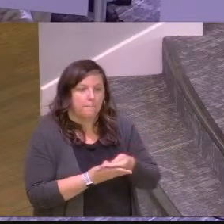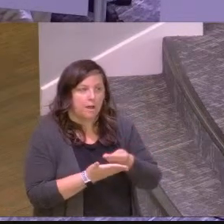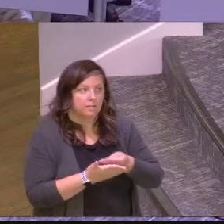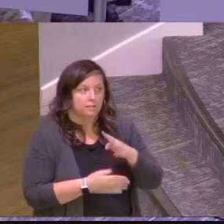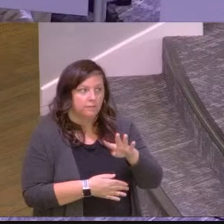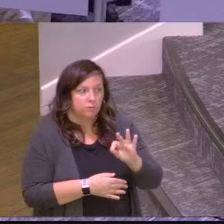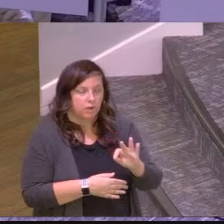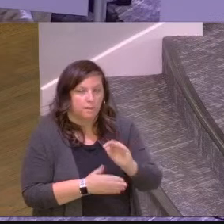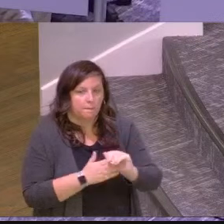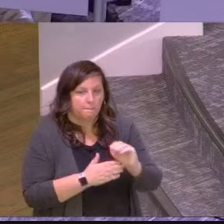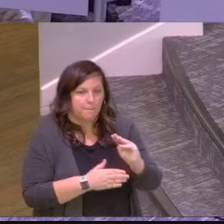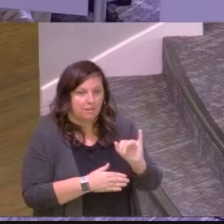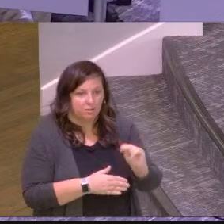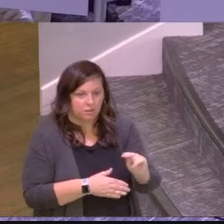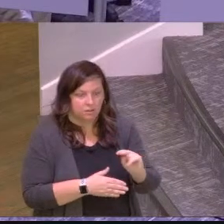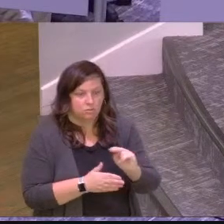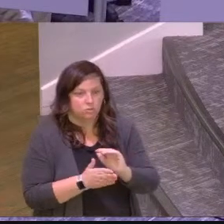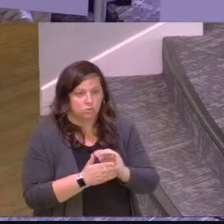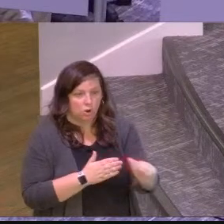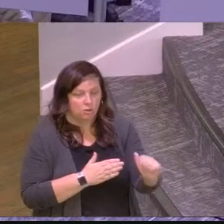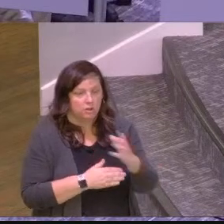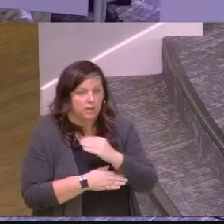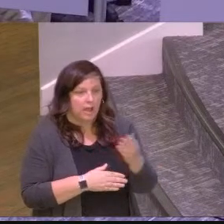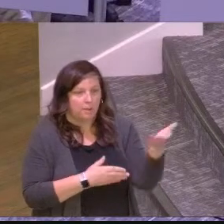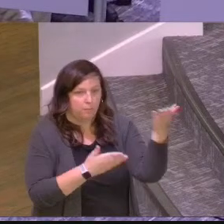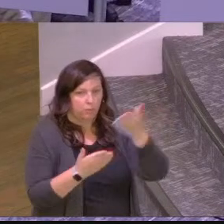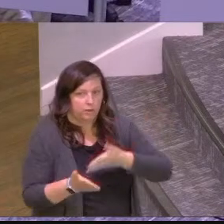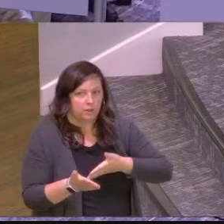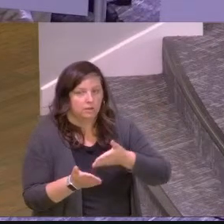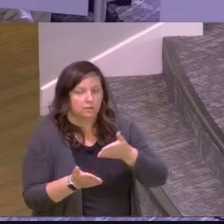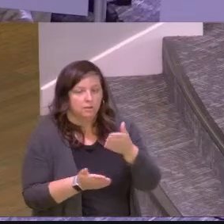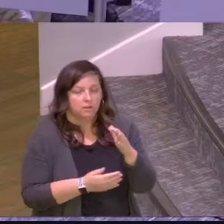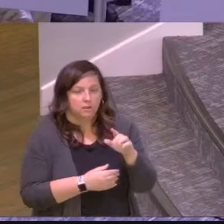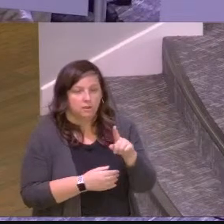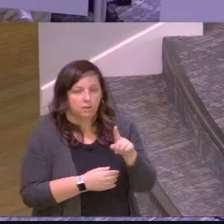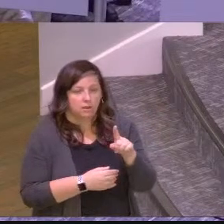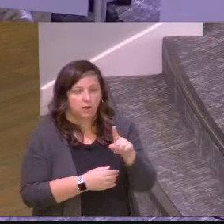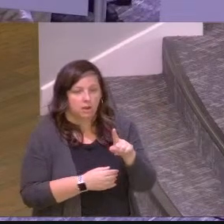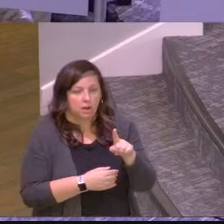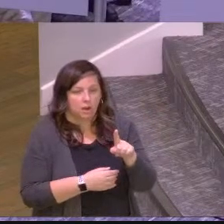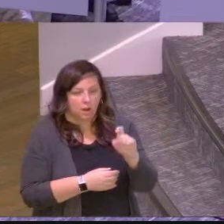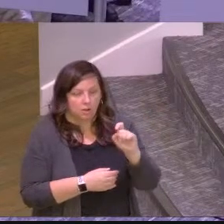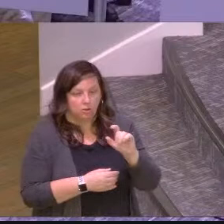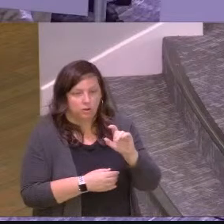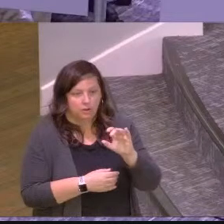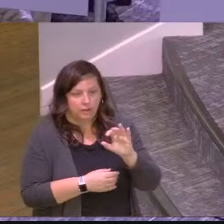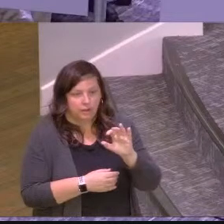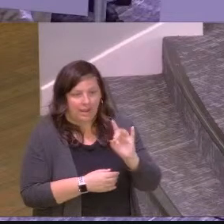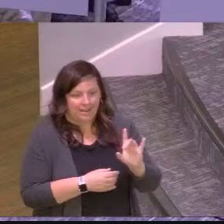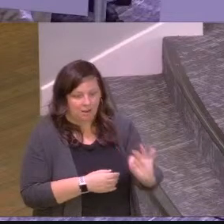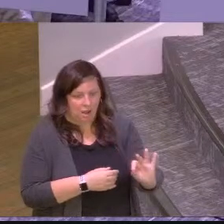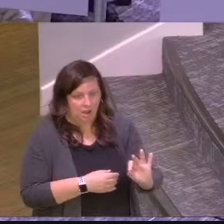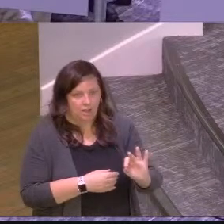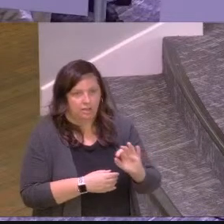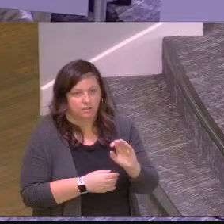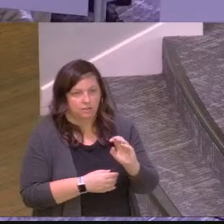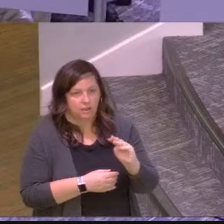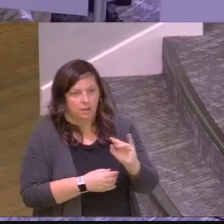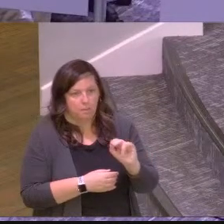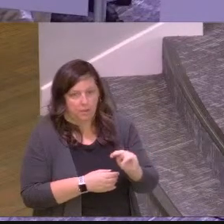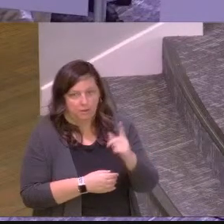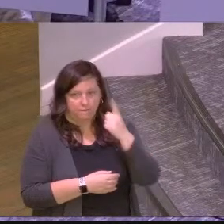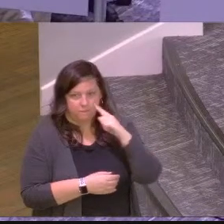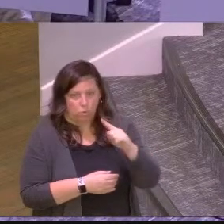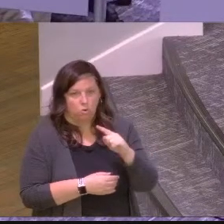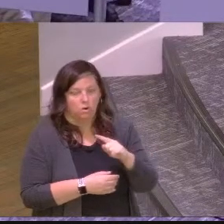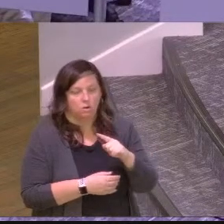bringing in $189.1 million for the fiscal year. We plan on spending the exact amount and giving us an